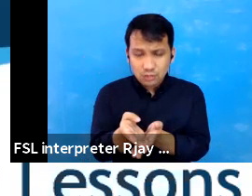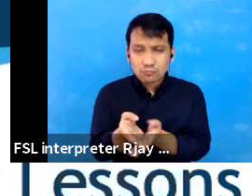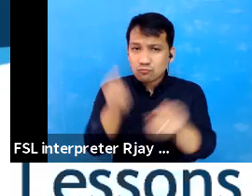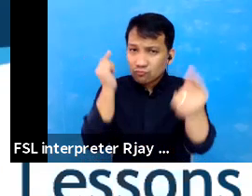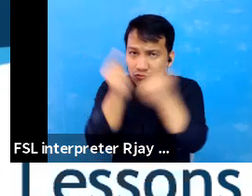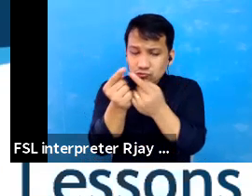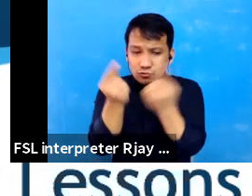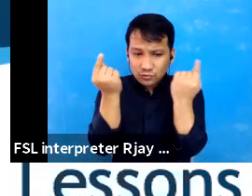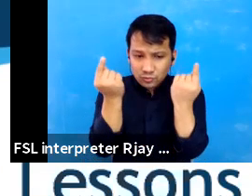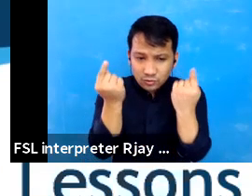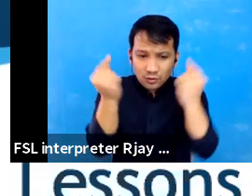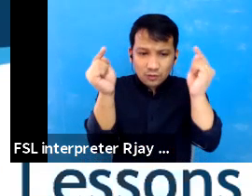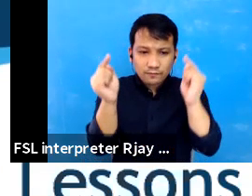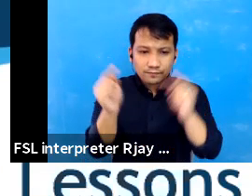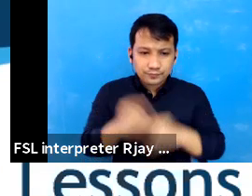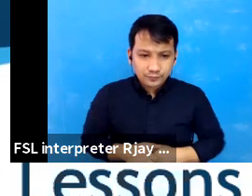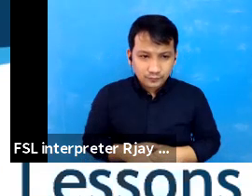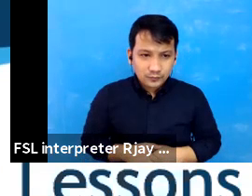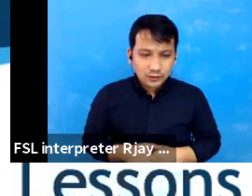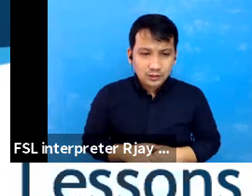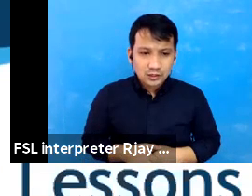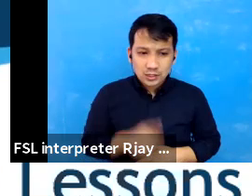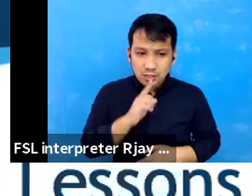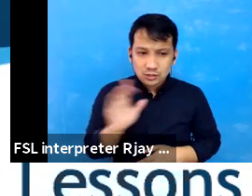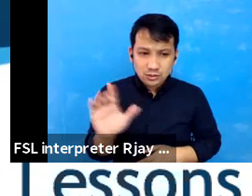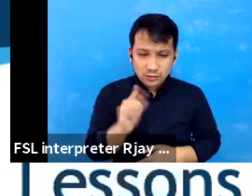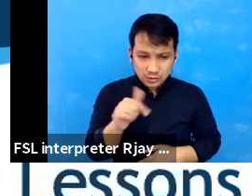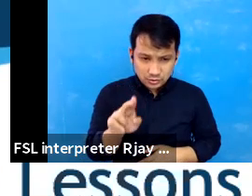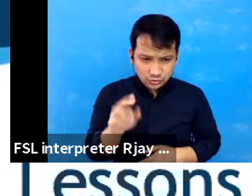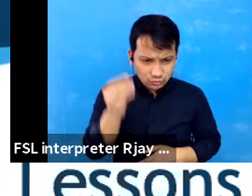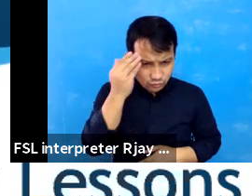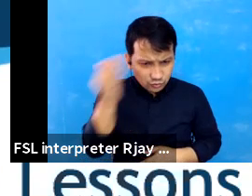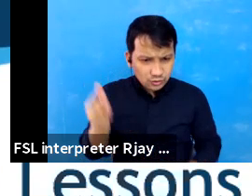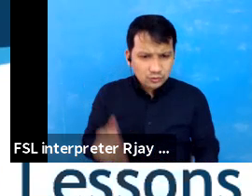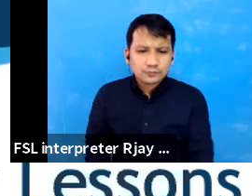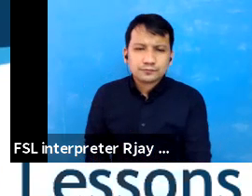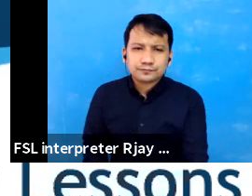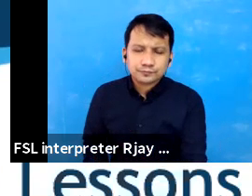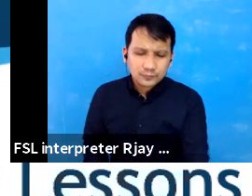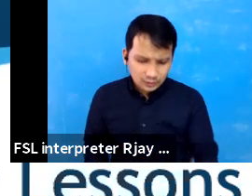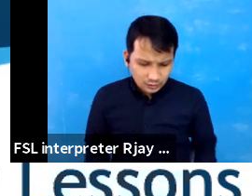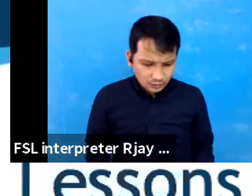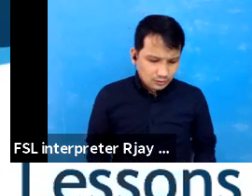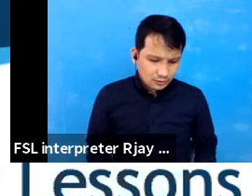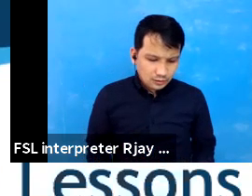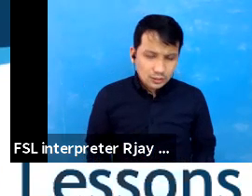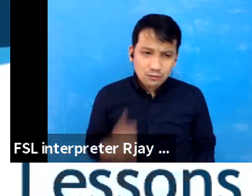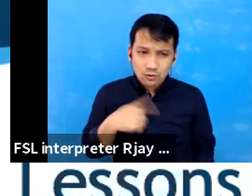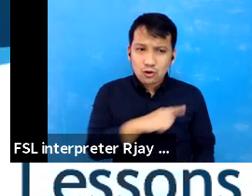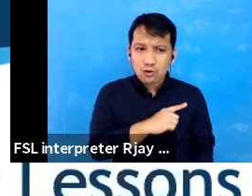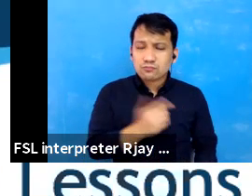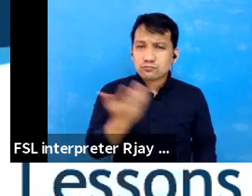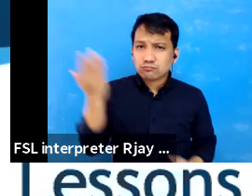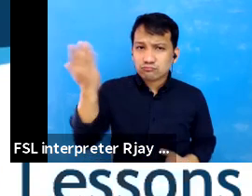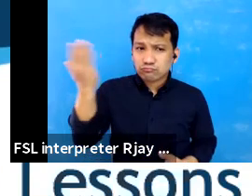ma-achieve natin yung desired outcome ng ating LGU. I think that was a very powerful message that all our resource